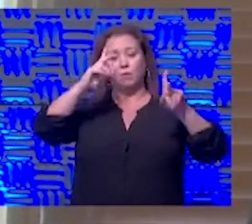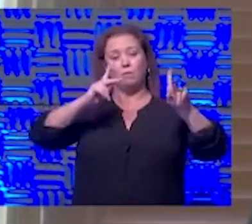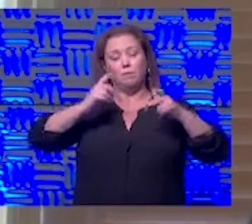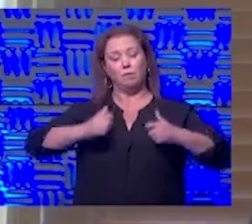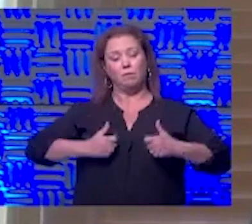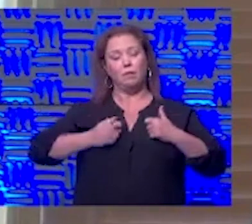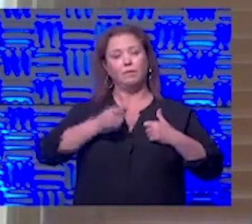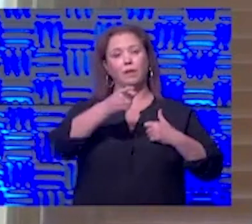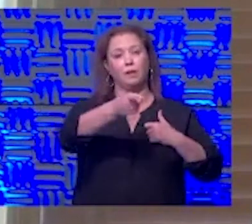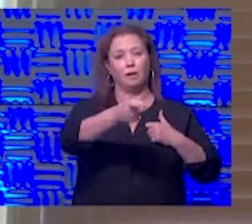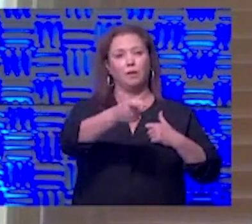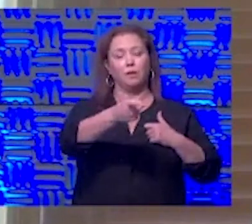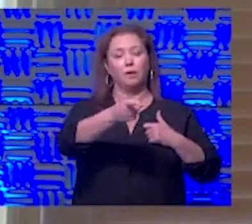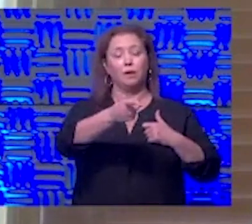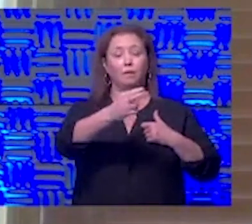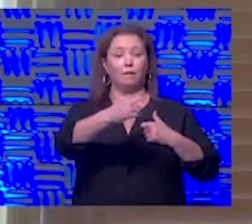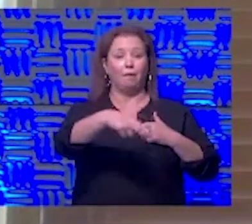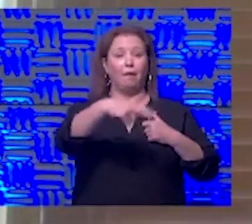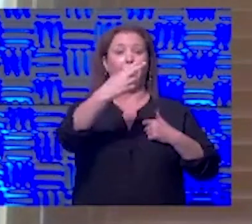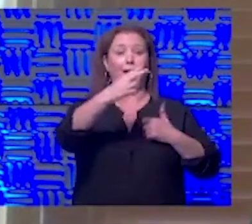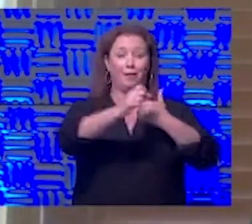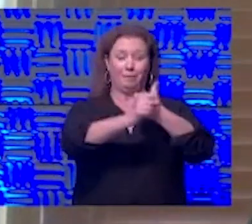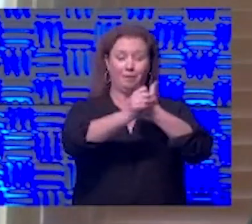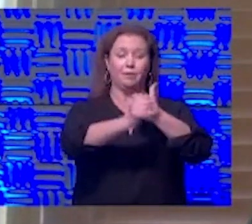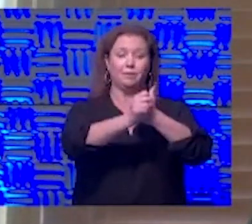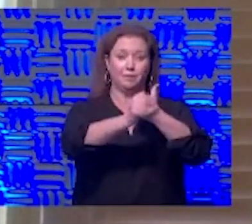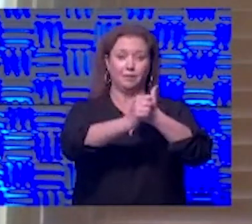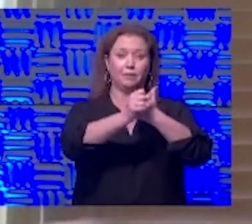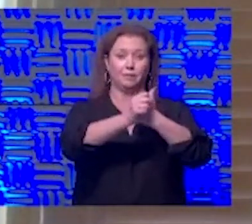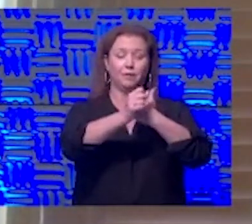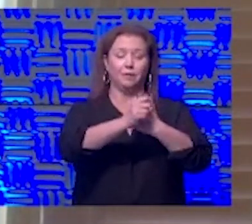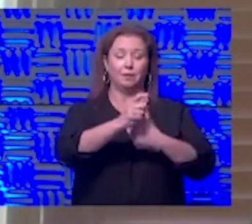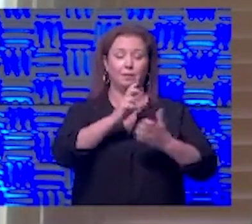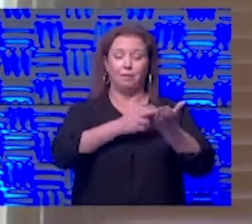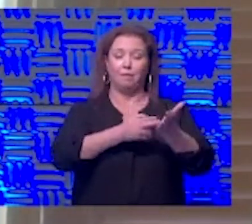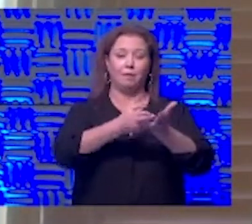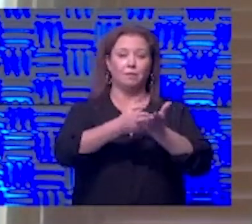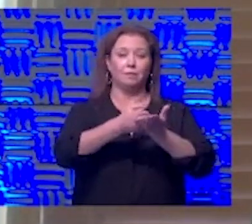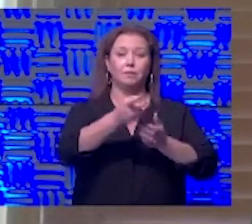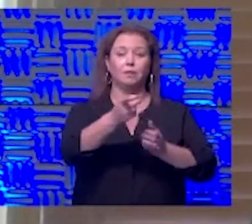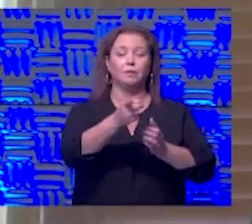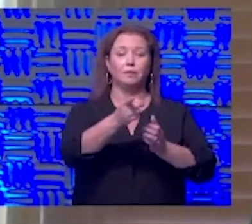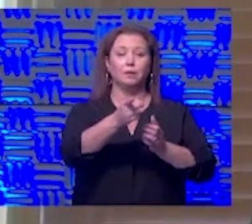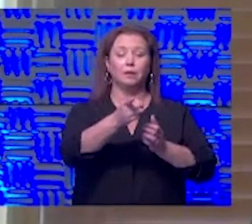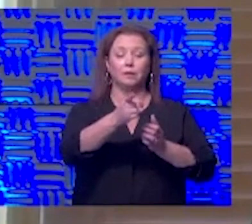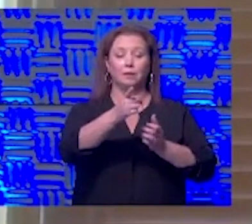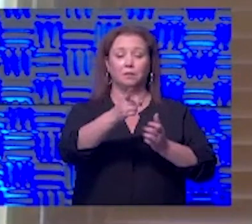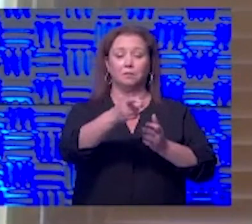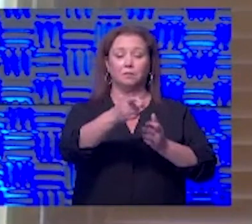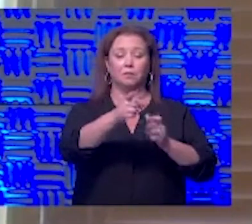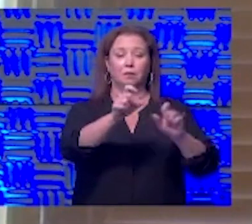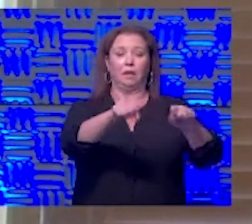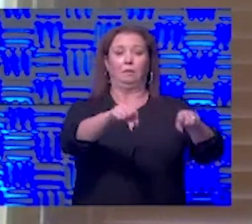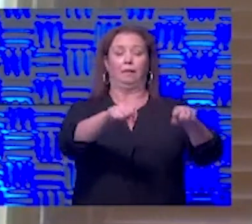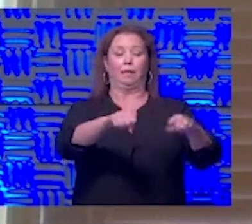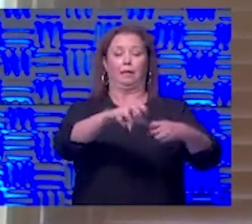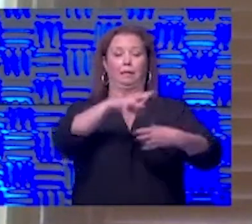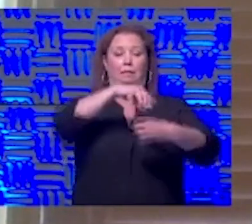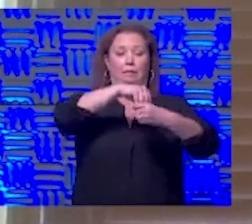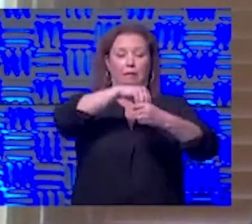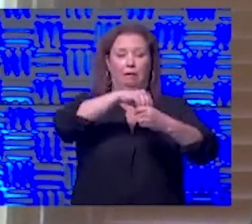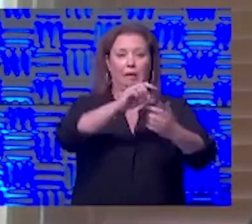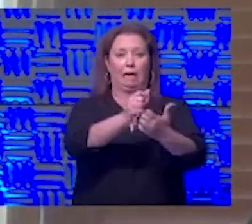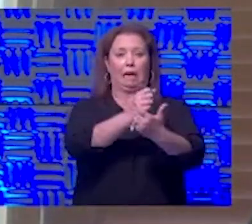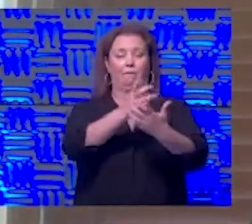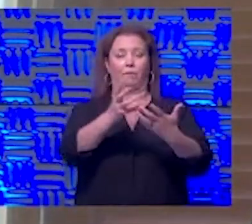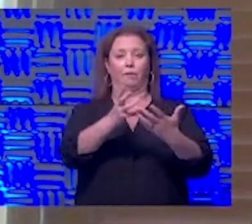care unit are probably the highest risk, frankly, because of the inability to really contain everything